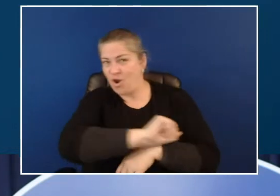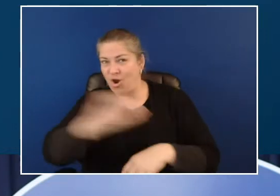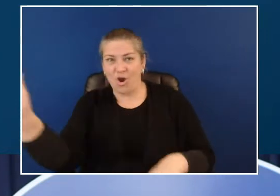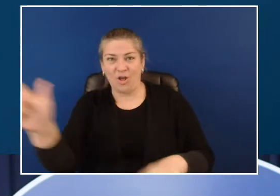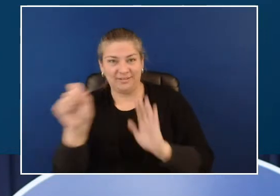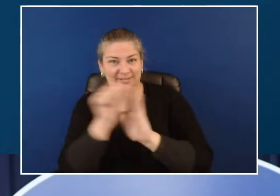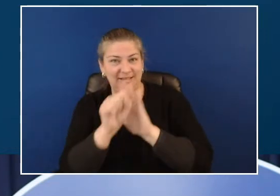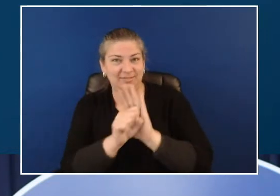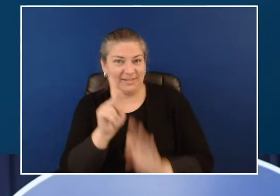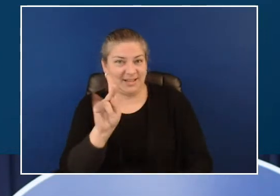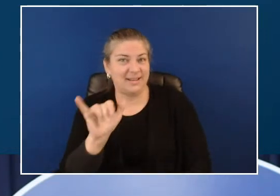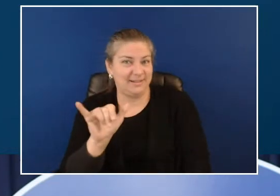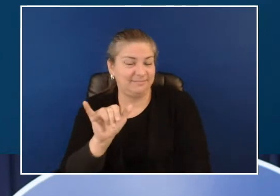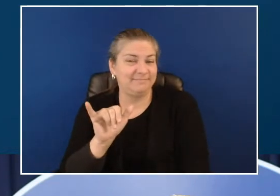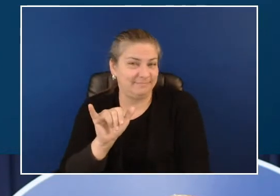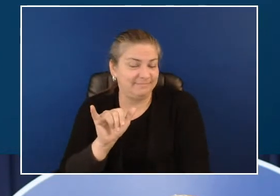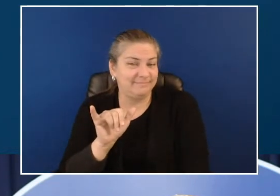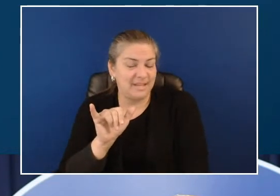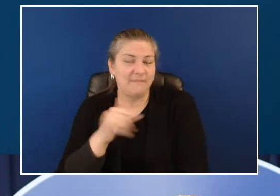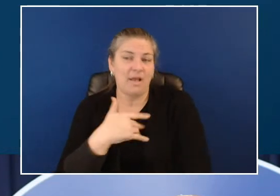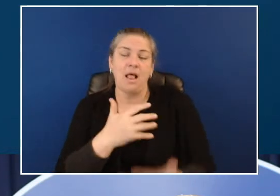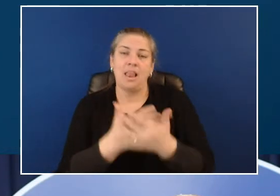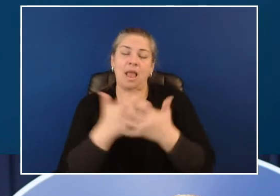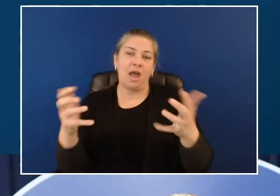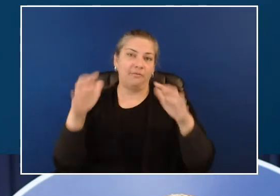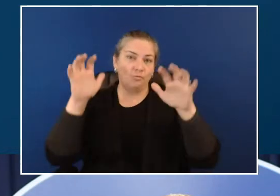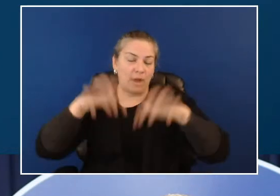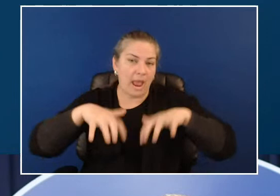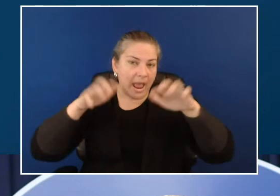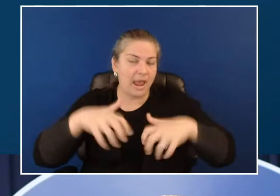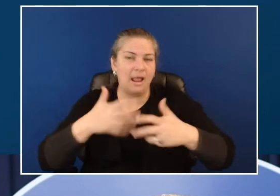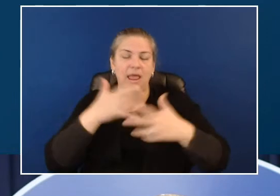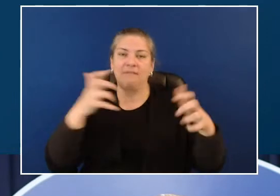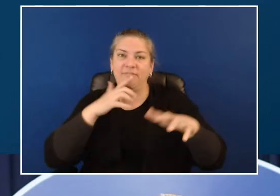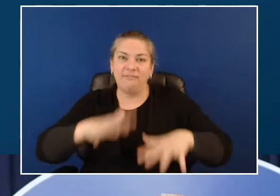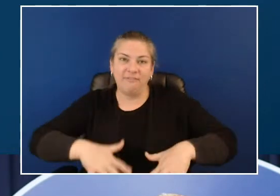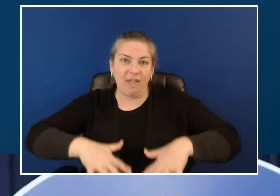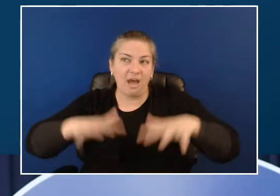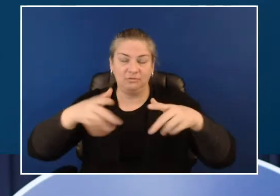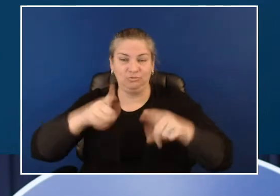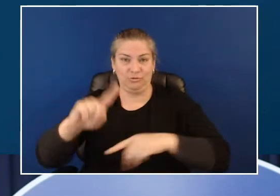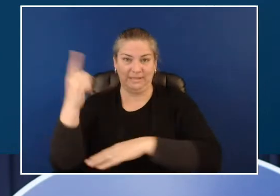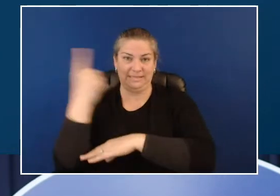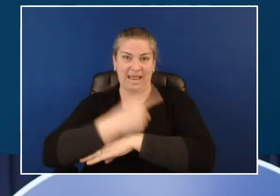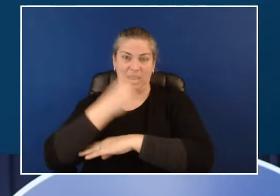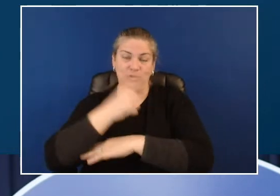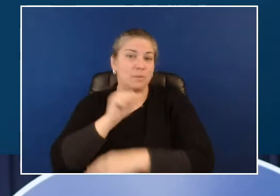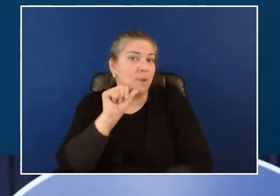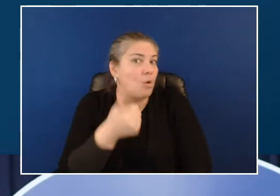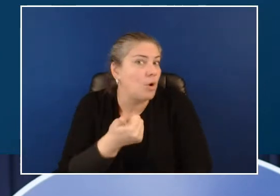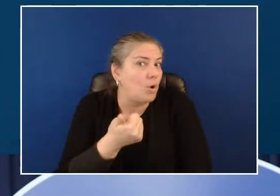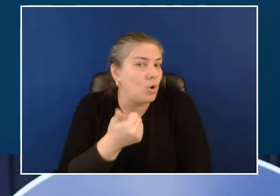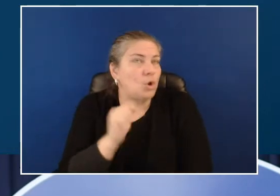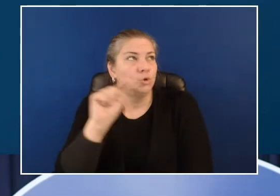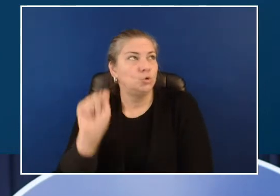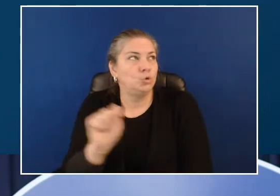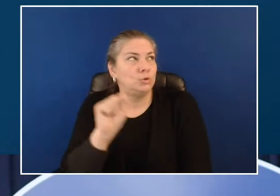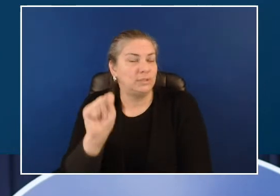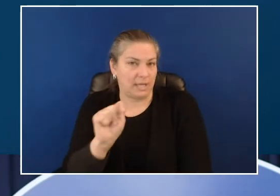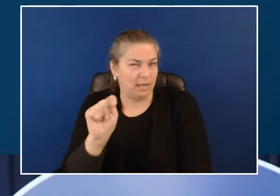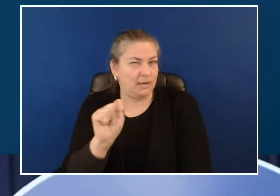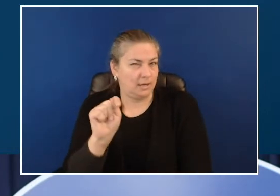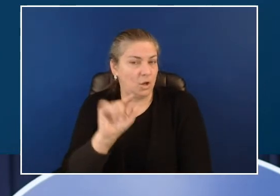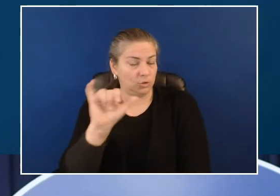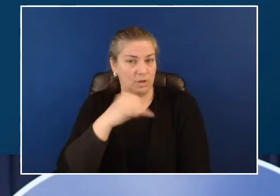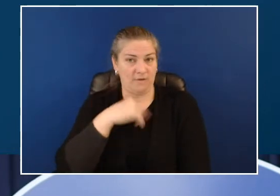the potential for excessive rainfall and flooding issues, especially during the day tomorrow, Tuesday. There's also a slight risk for